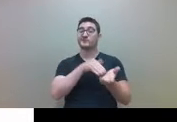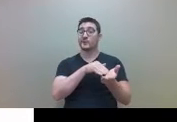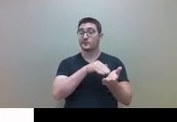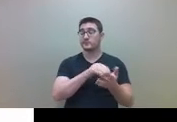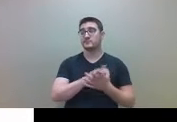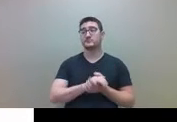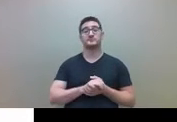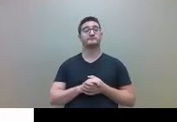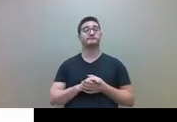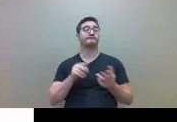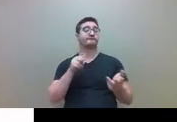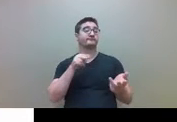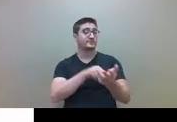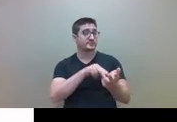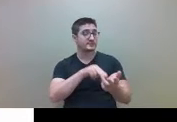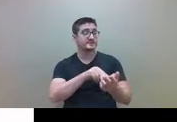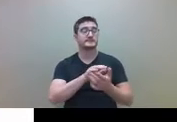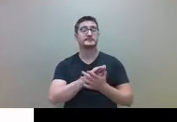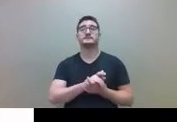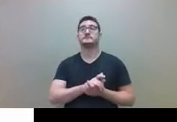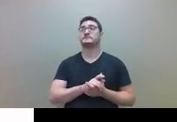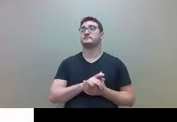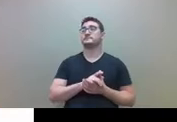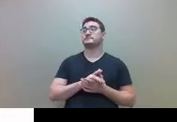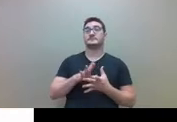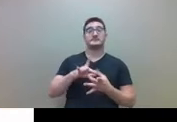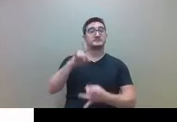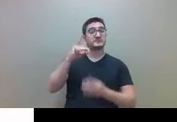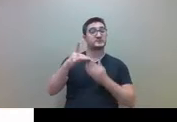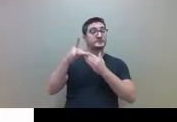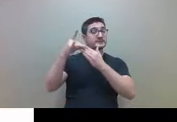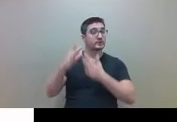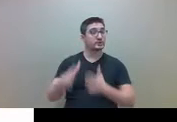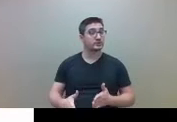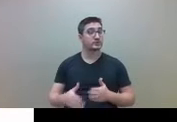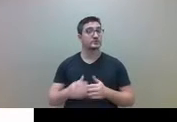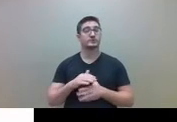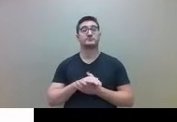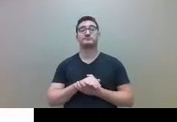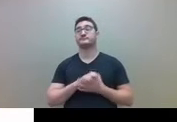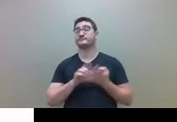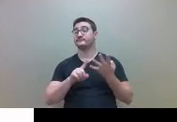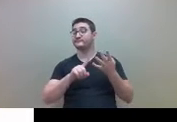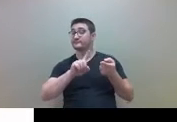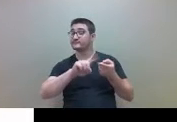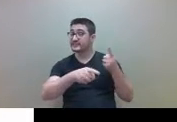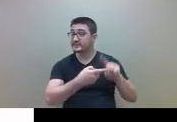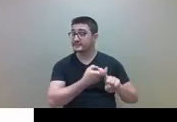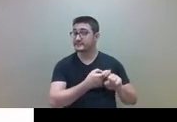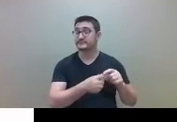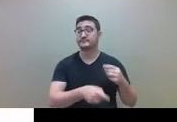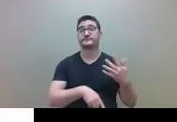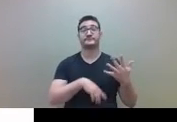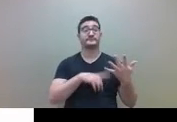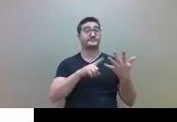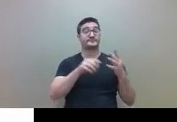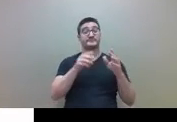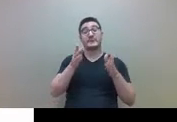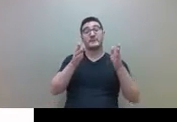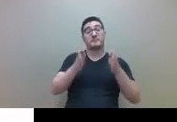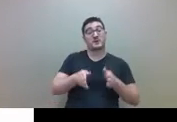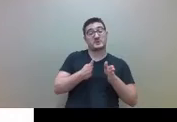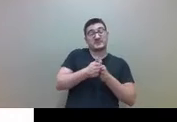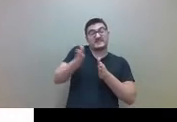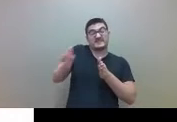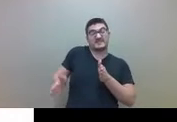for. It can be your spiritual advisor. It can be friends. It can be your neighbor. But who